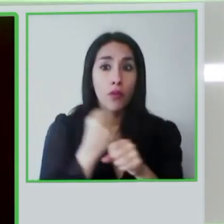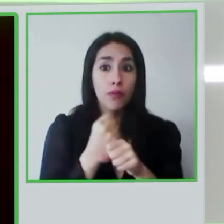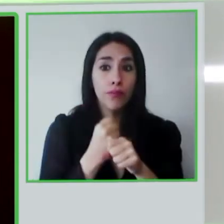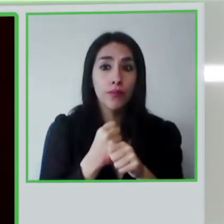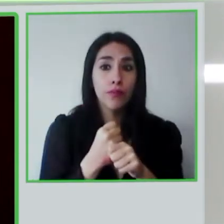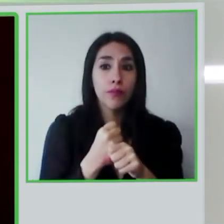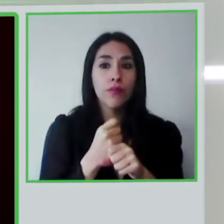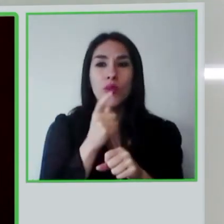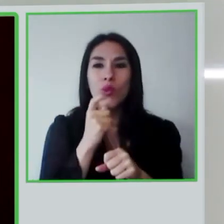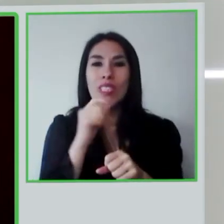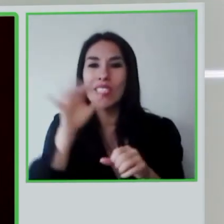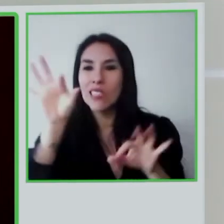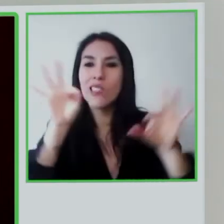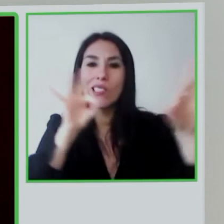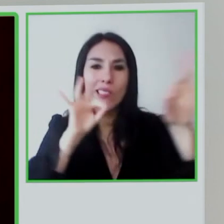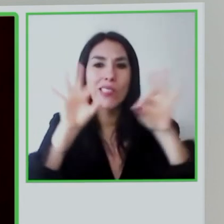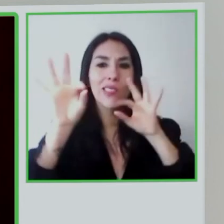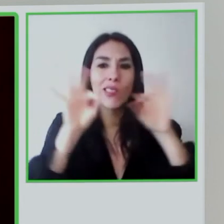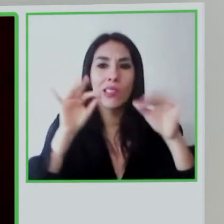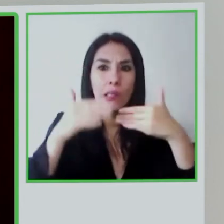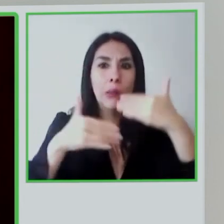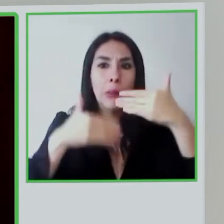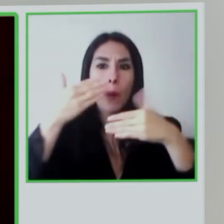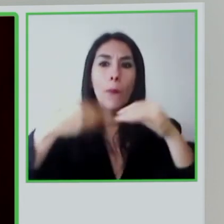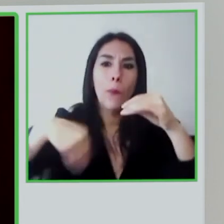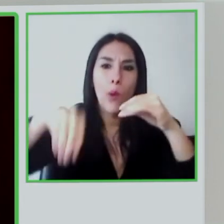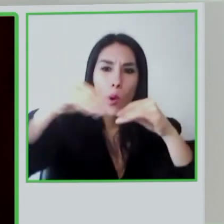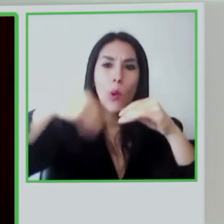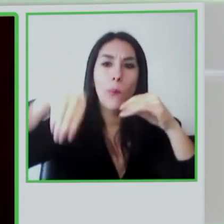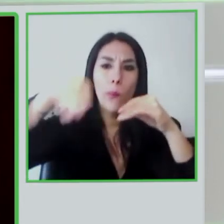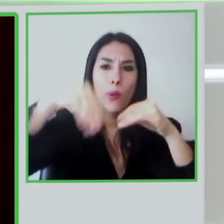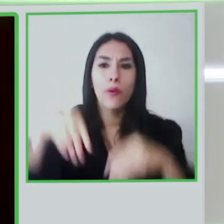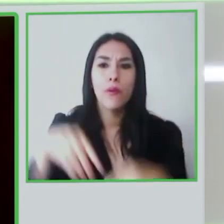And once a conversation, I once had a very